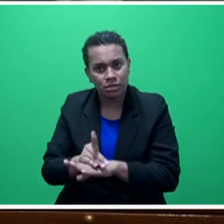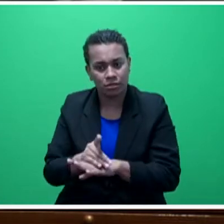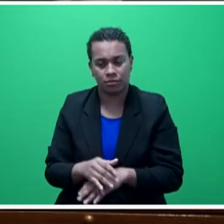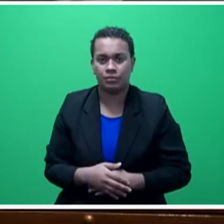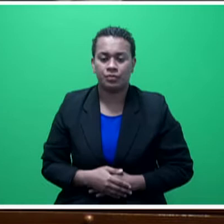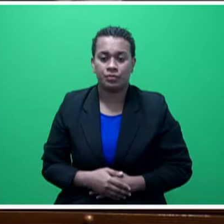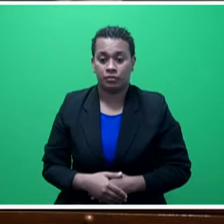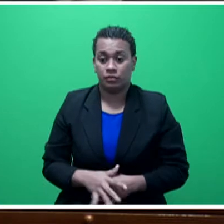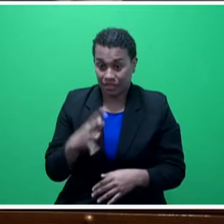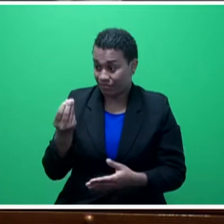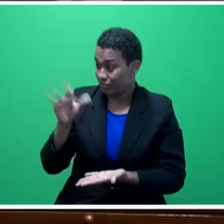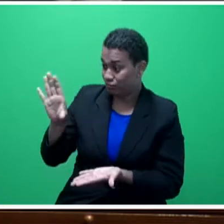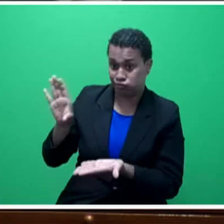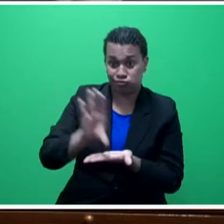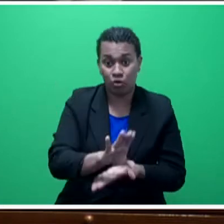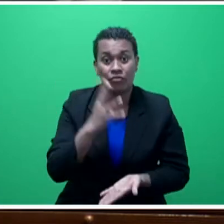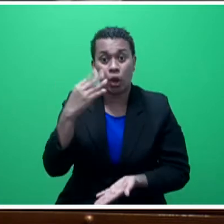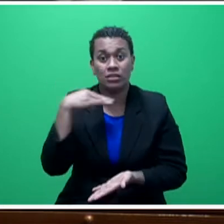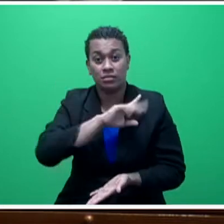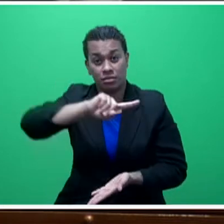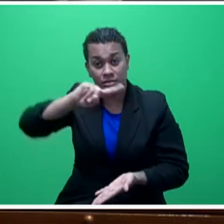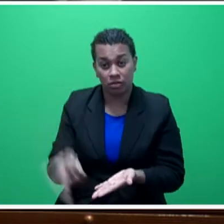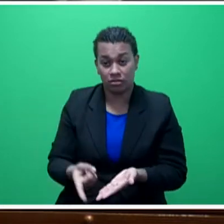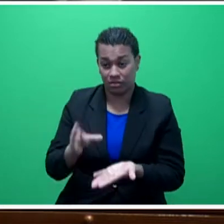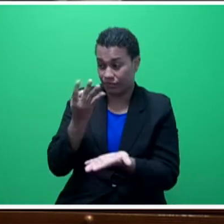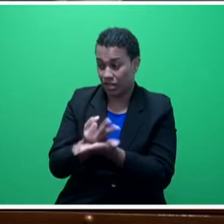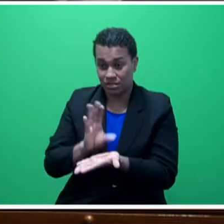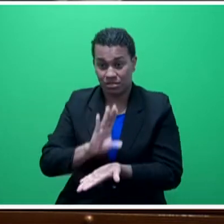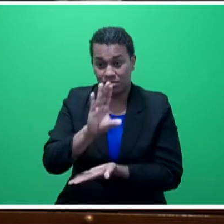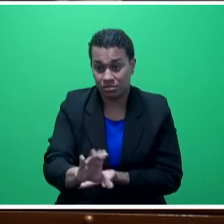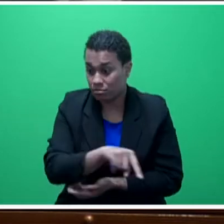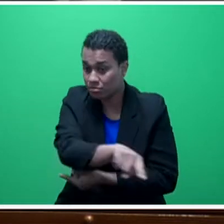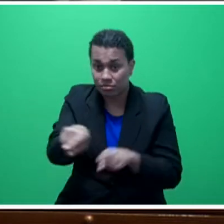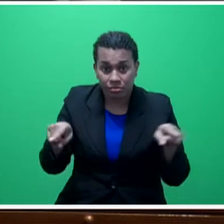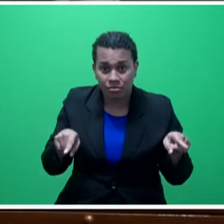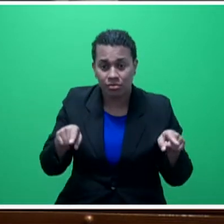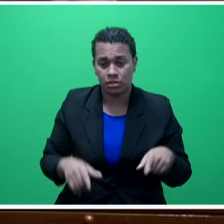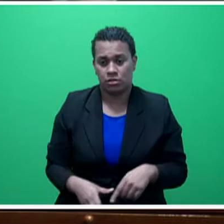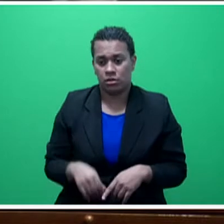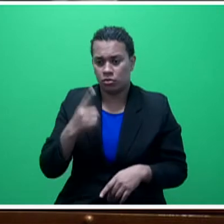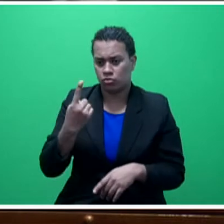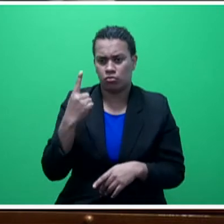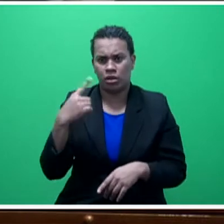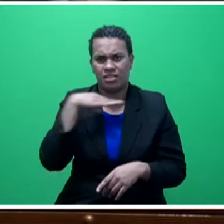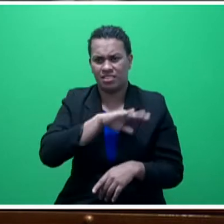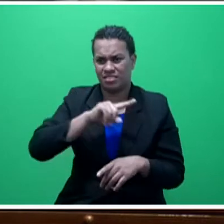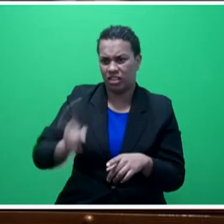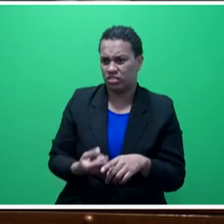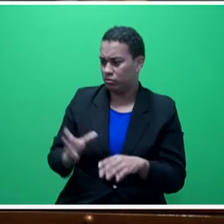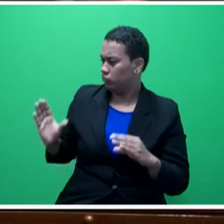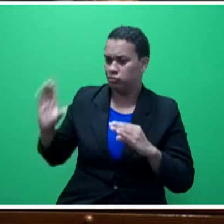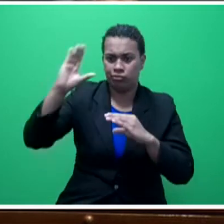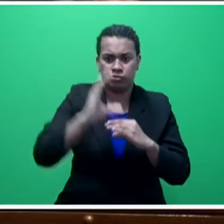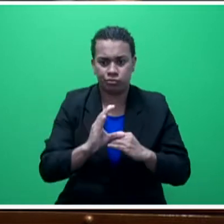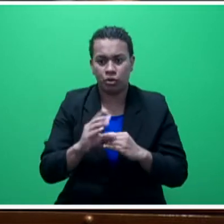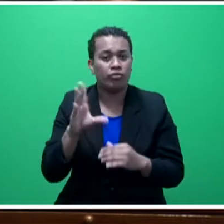allocation of $400,000 grant to these organizations and an increase of $200,000 from the COVID supplementary budget is